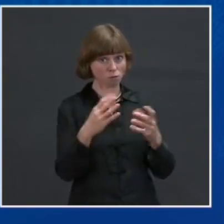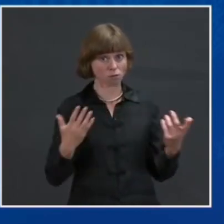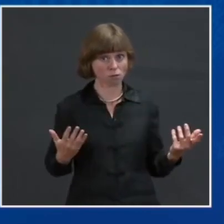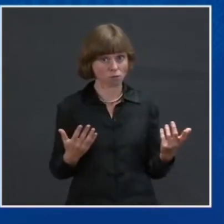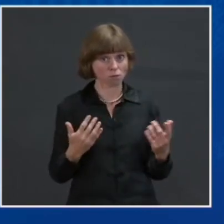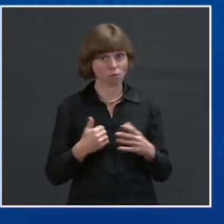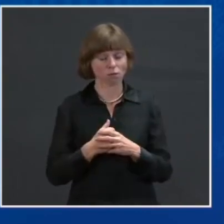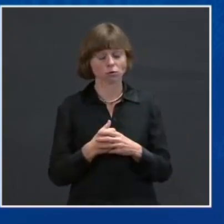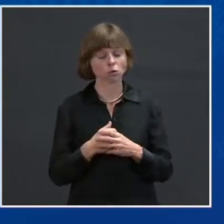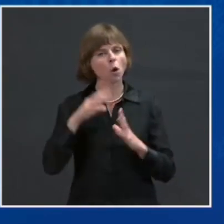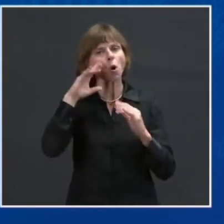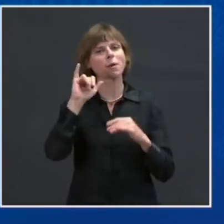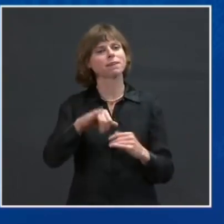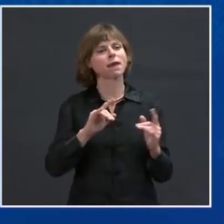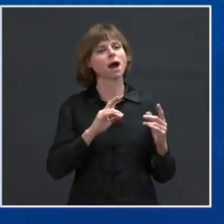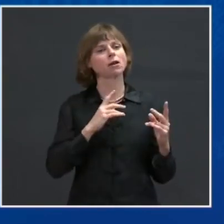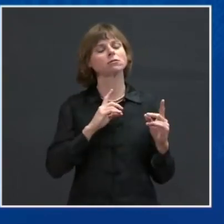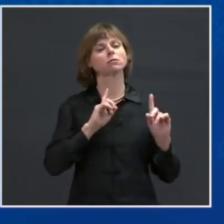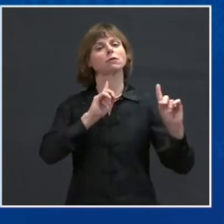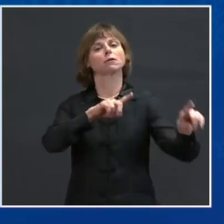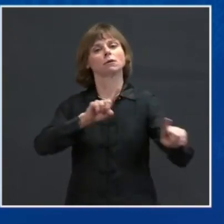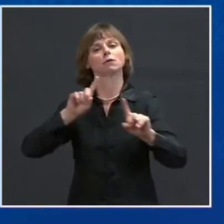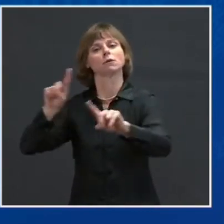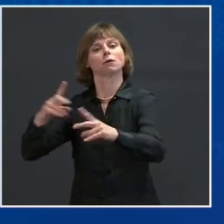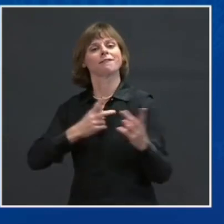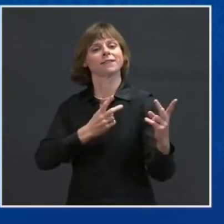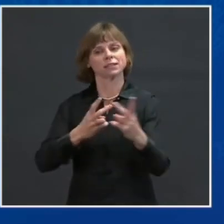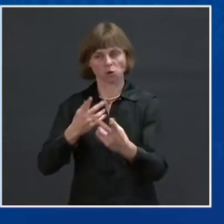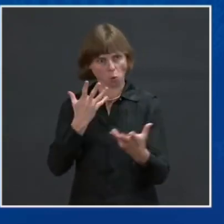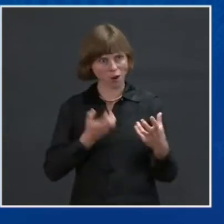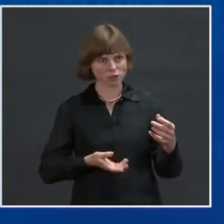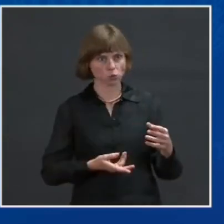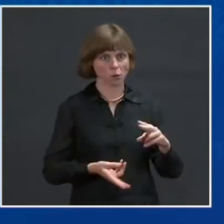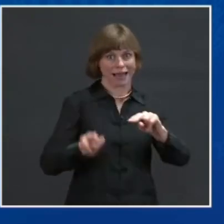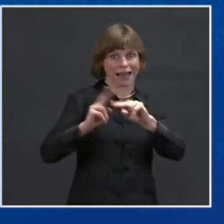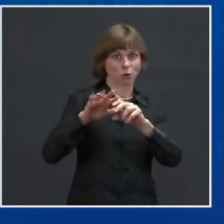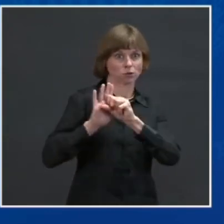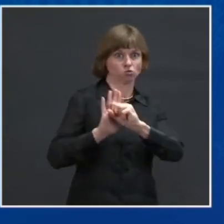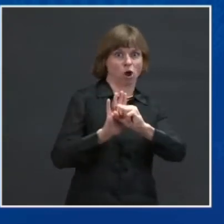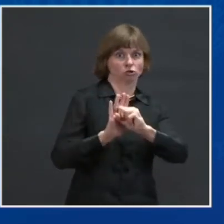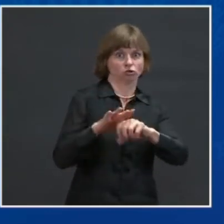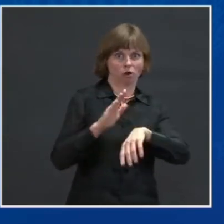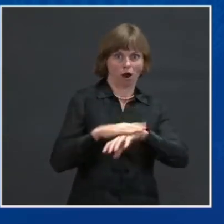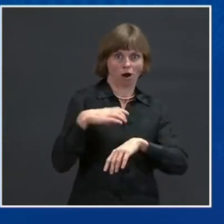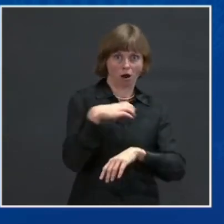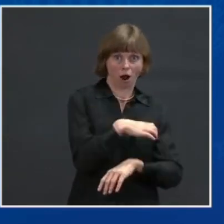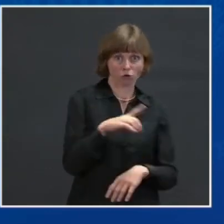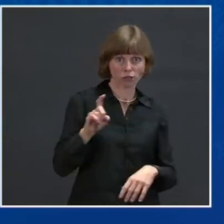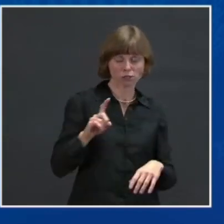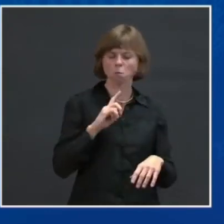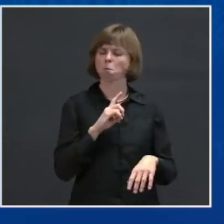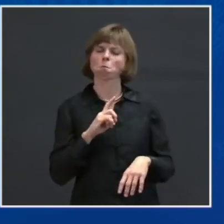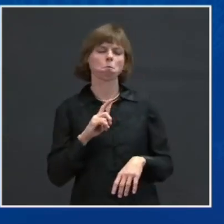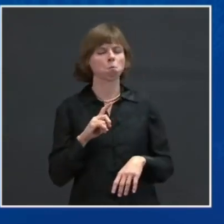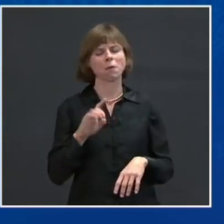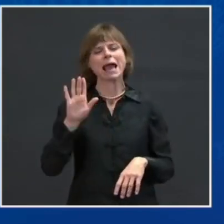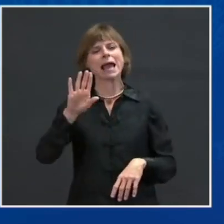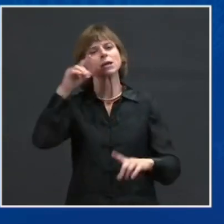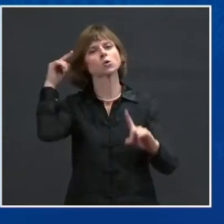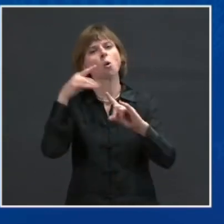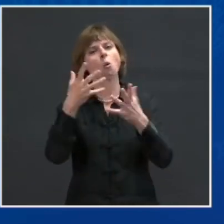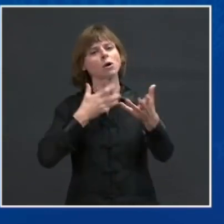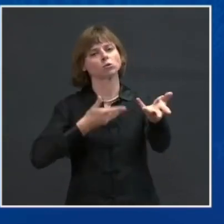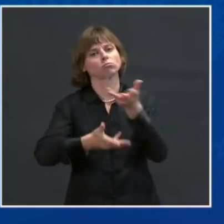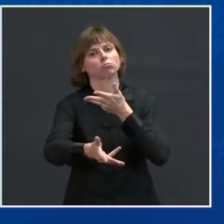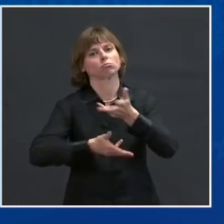that these visits will help build pressure on members of Congress? No, his objective is really to make sure he is engaging directly